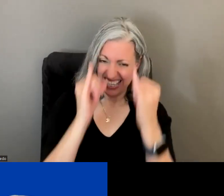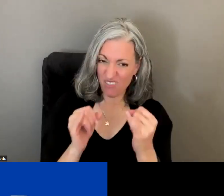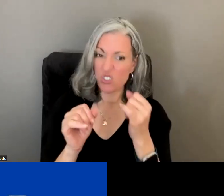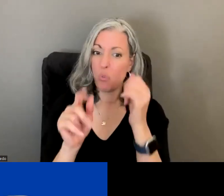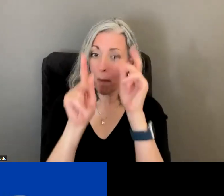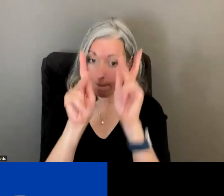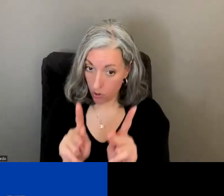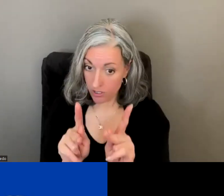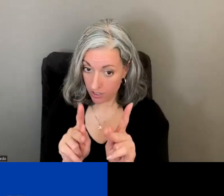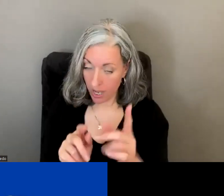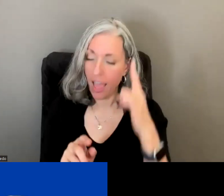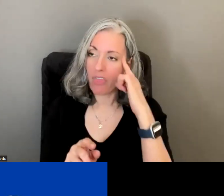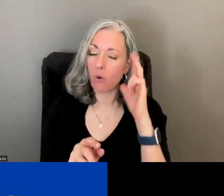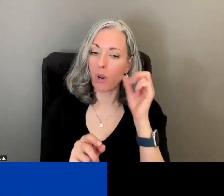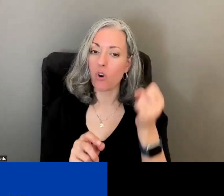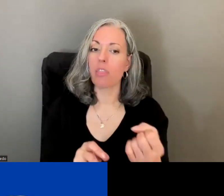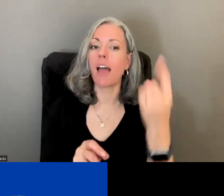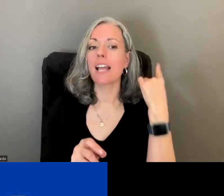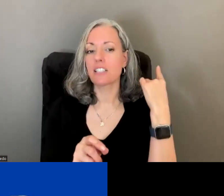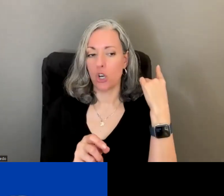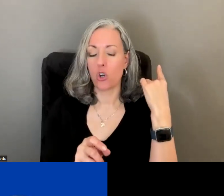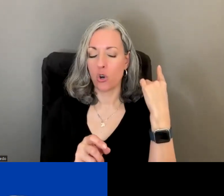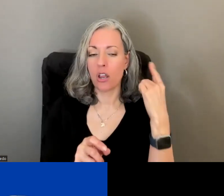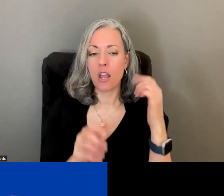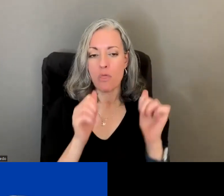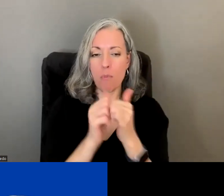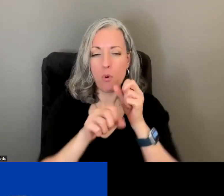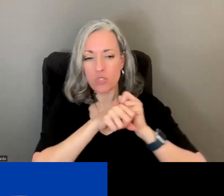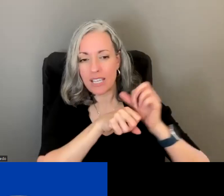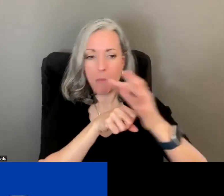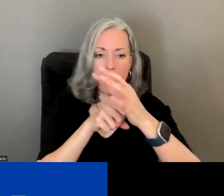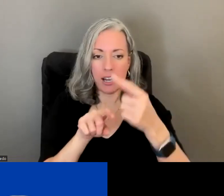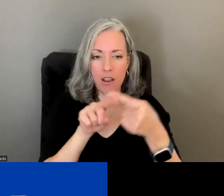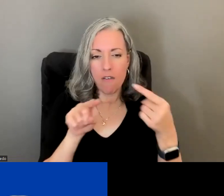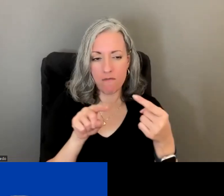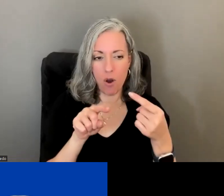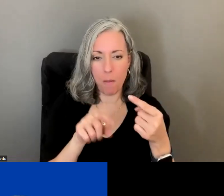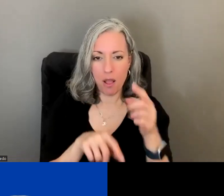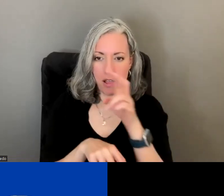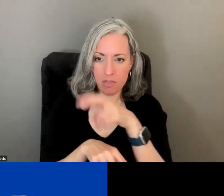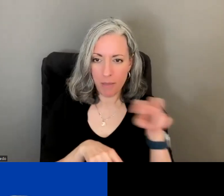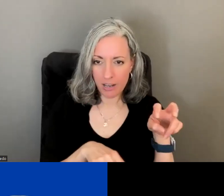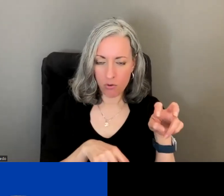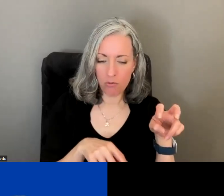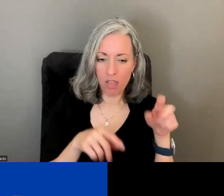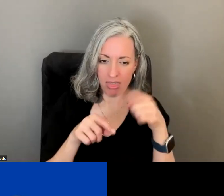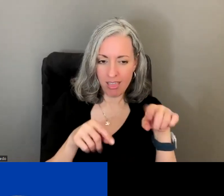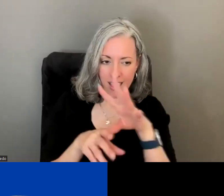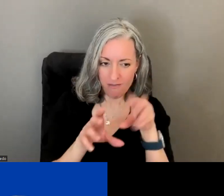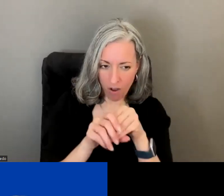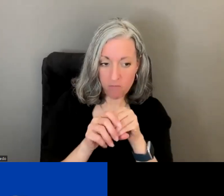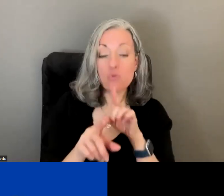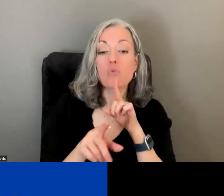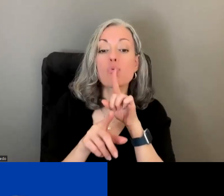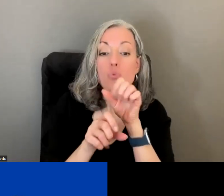year that we're about to talk about that the most impact was from the panels of the panel where we had real people